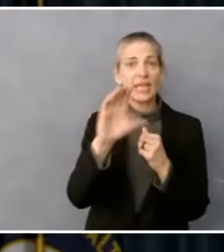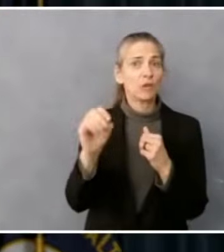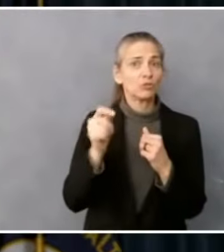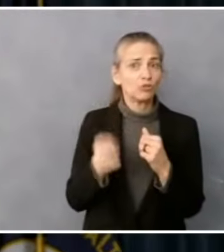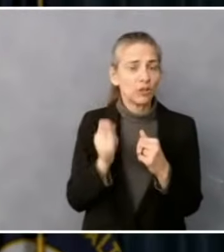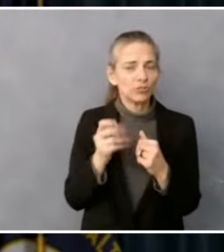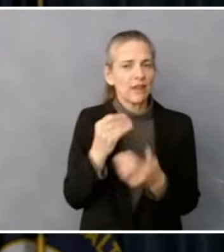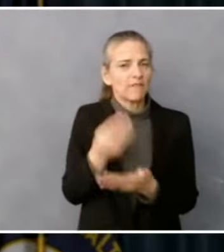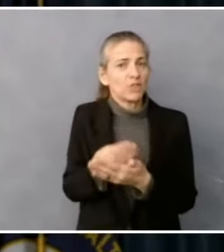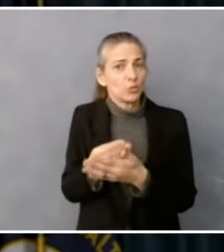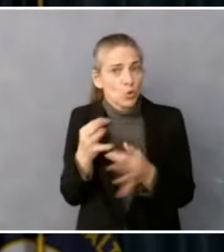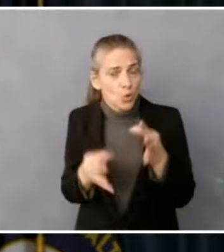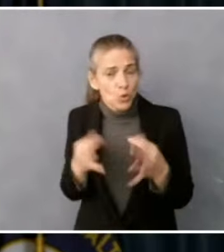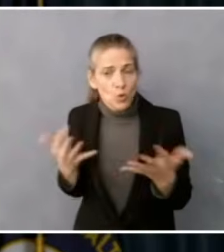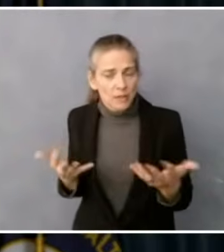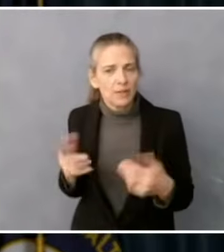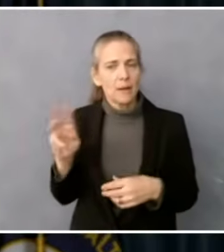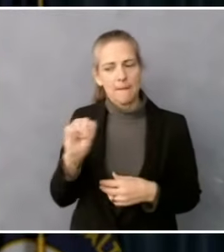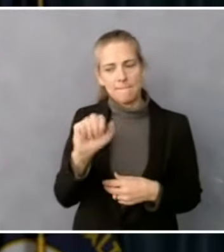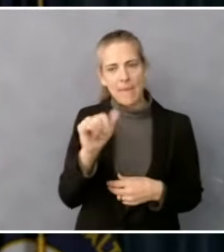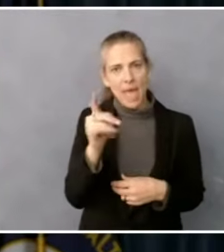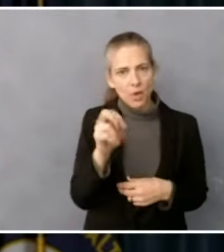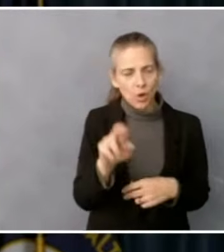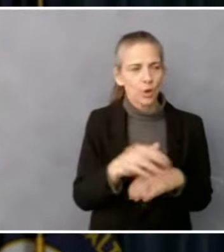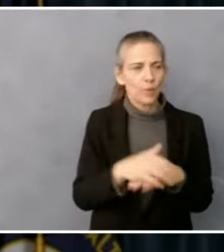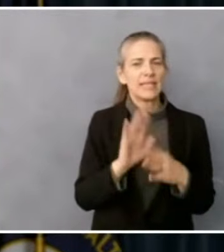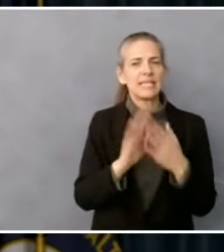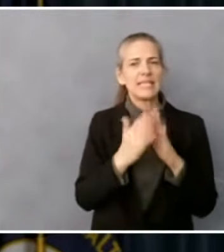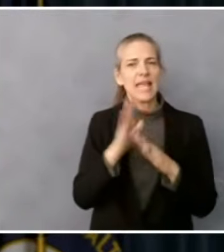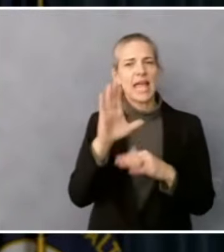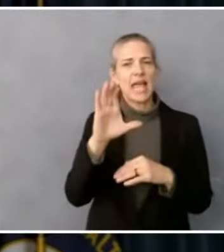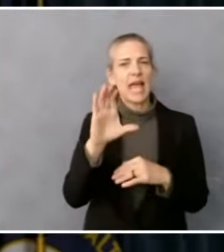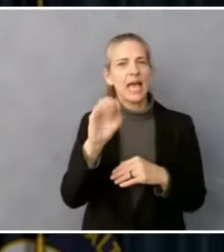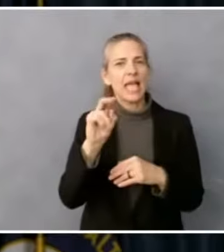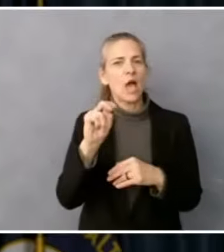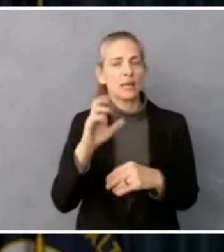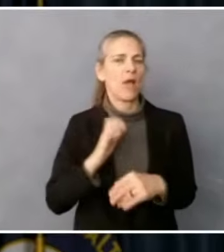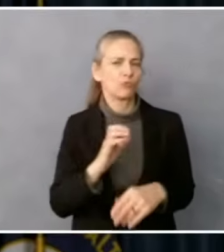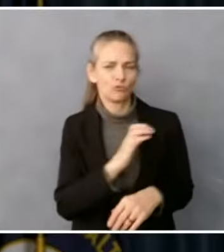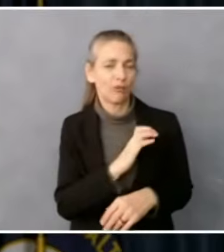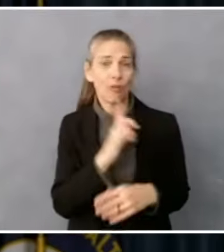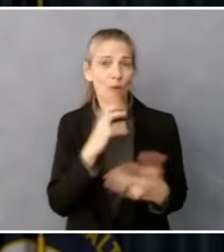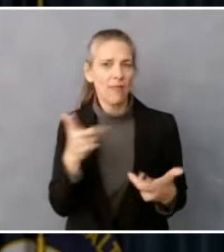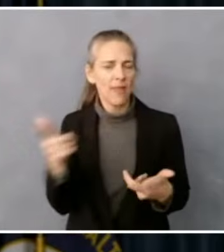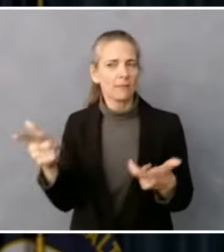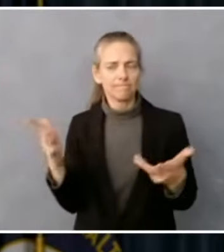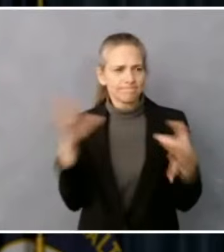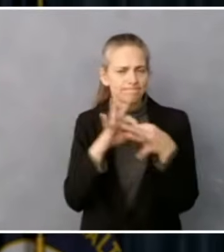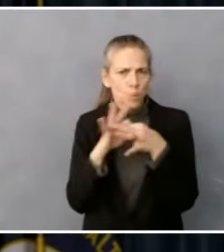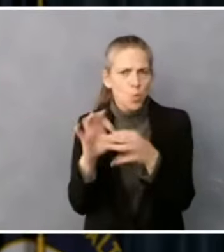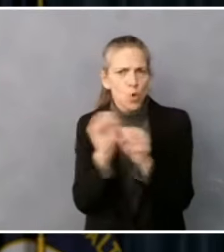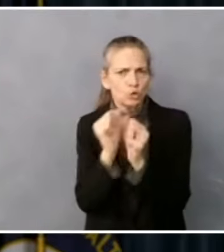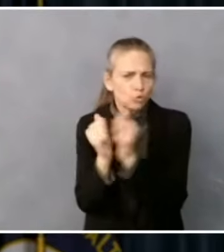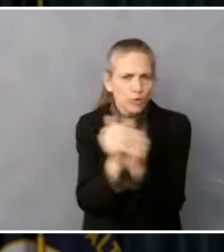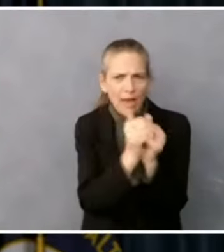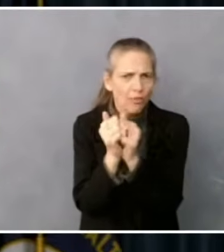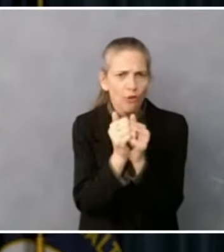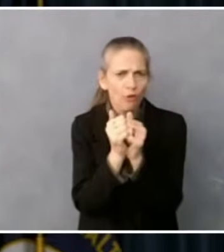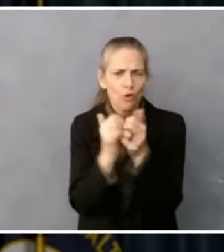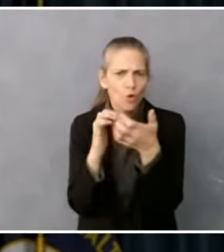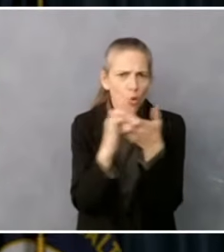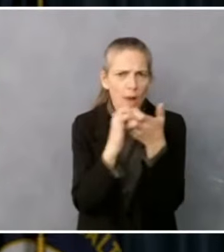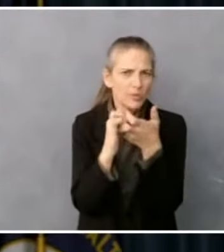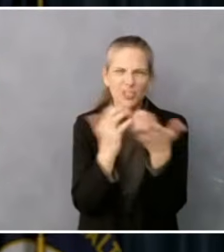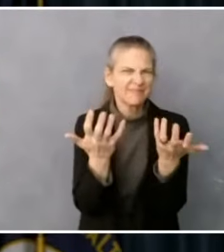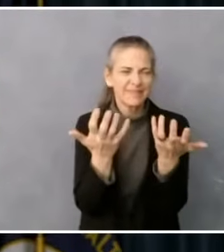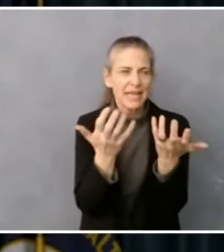courts, our mayors and the city councils, is just a level of cooperation and working together that we haven't seen to the level we